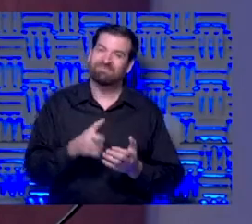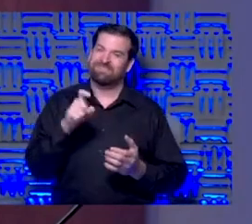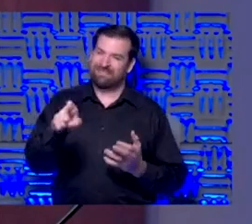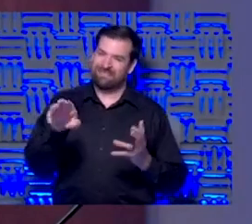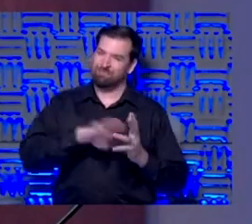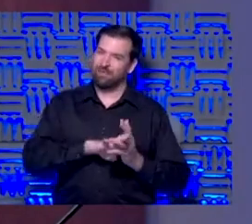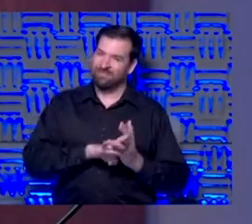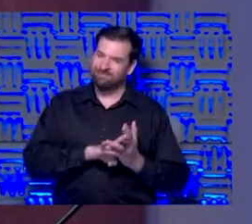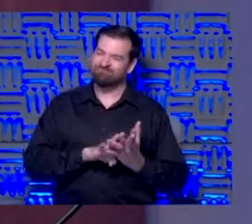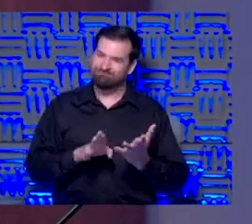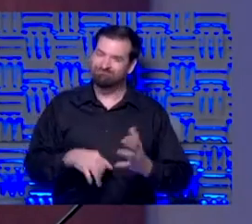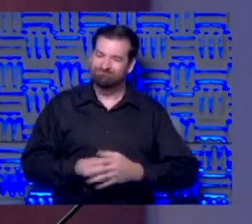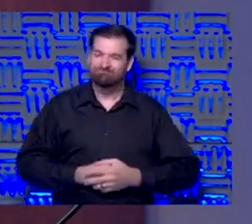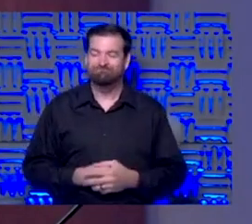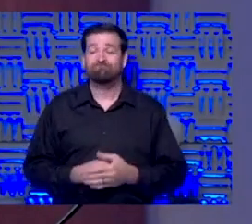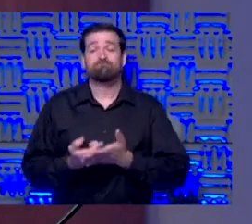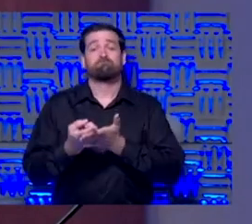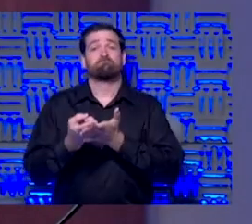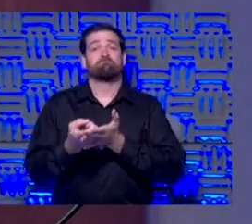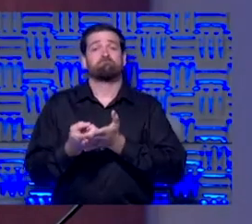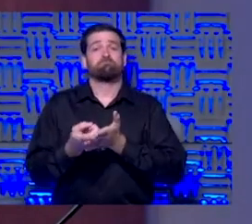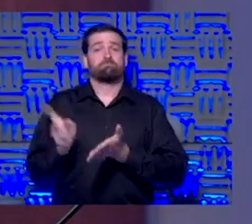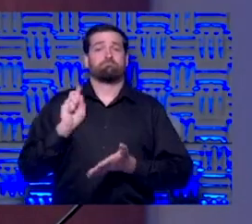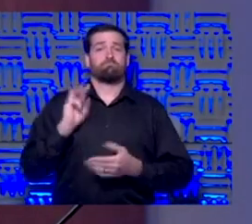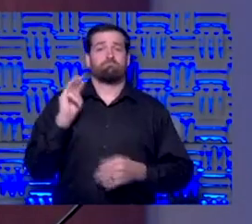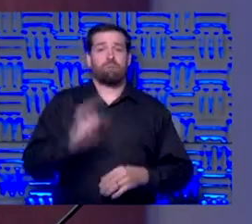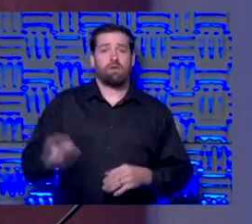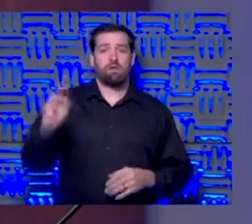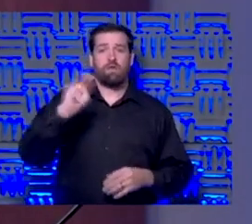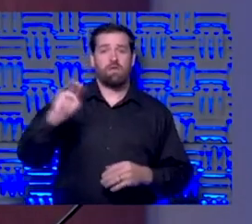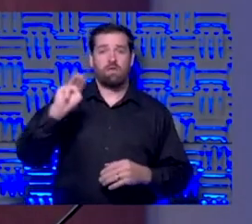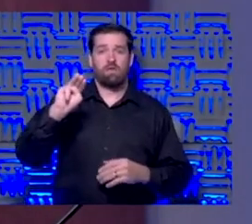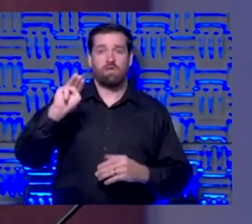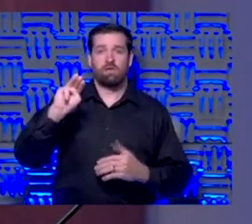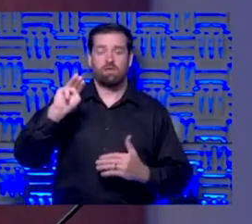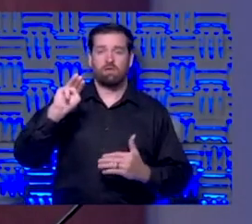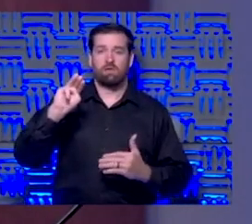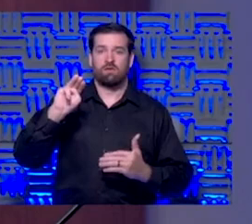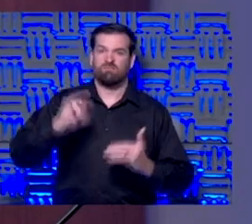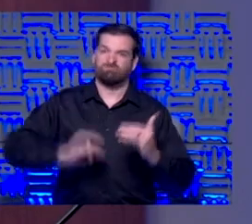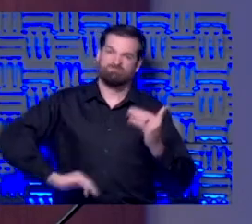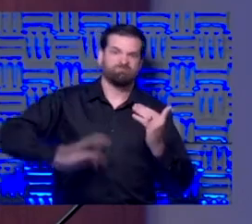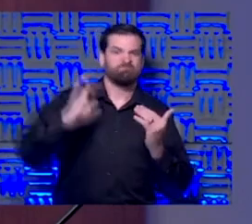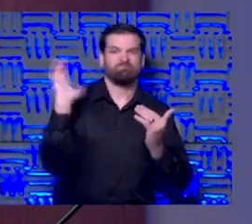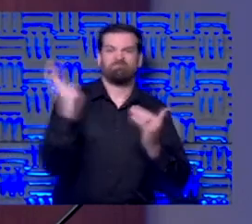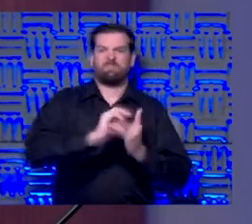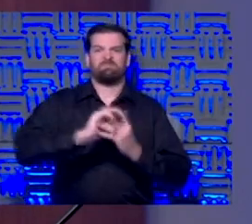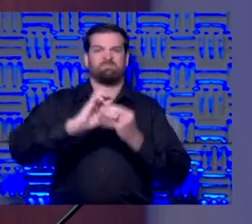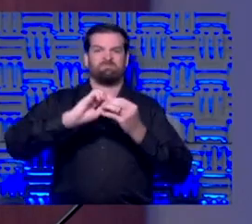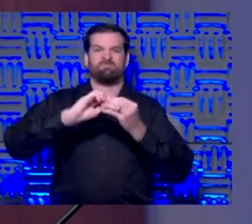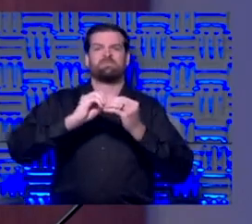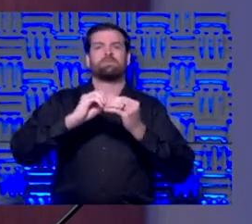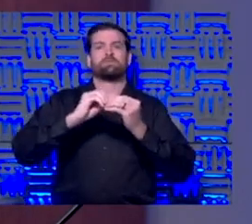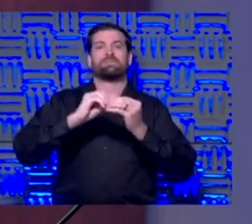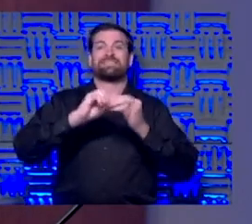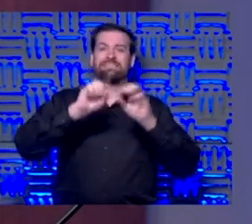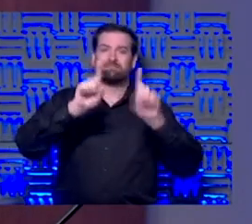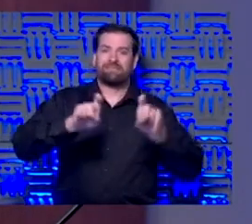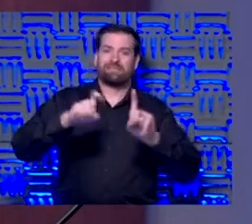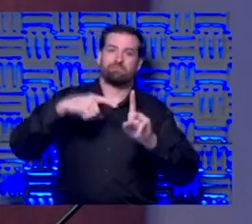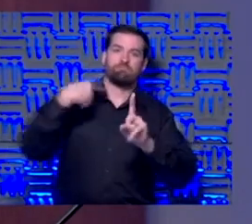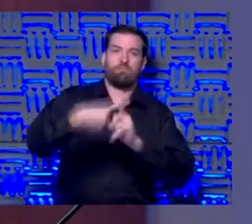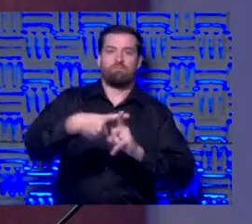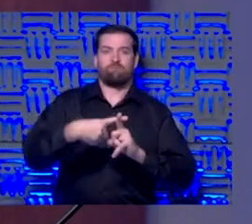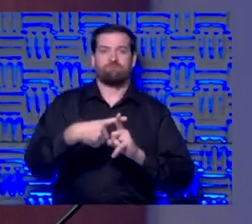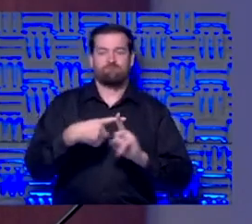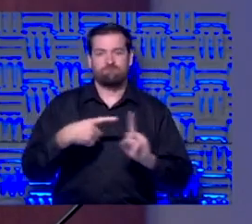break. You know, last week on Monday, we peaked for the sort of record number of positive cases in a day, and we